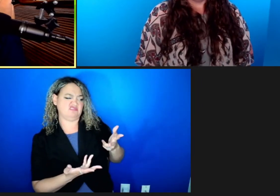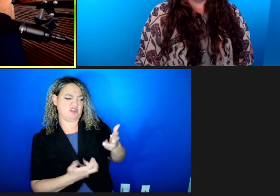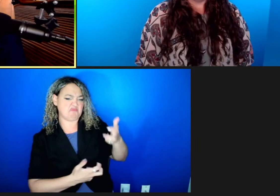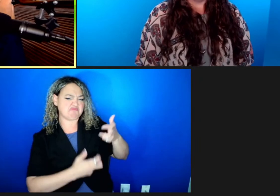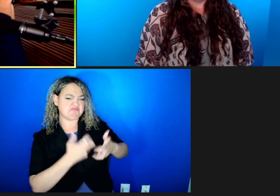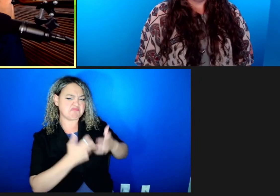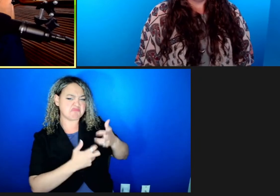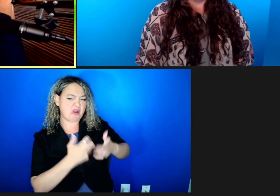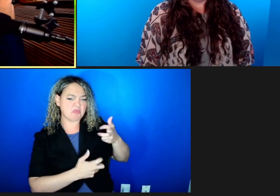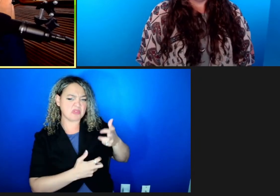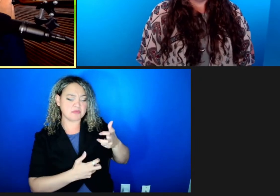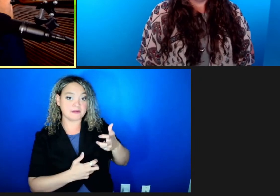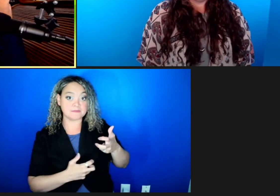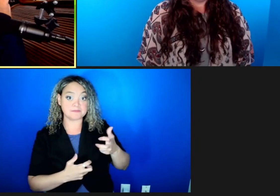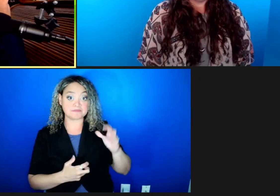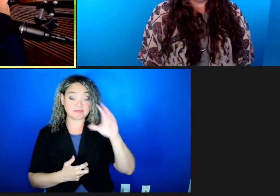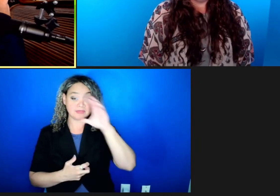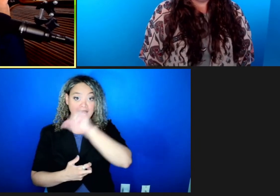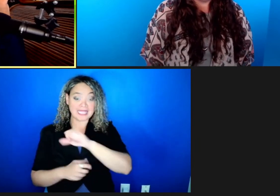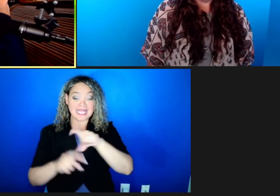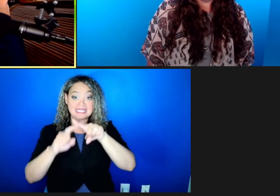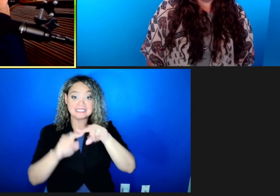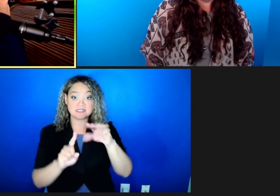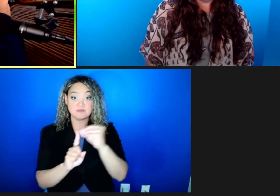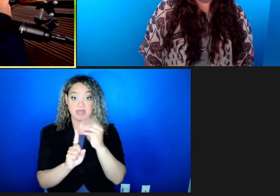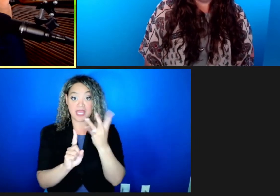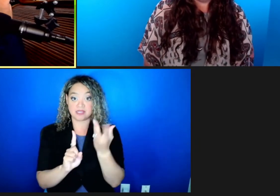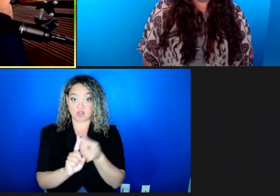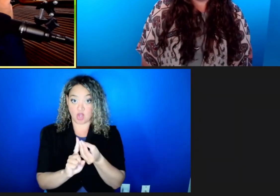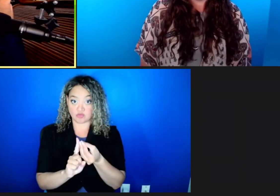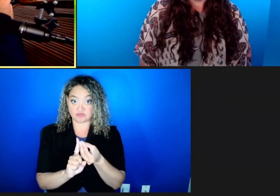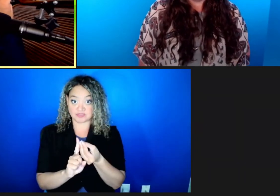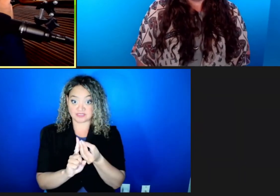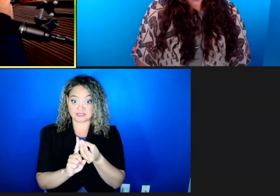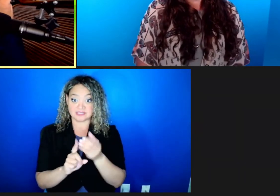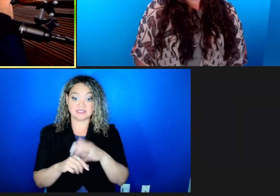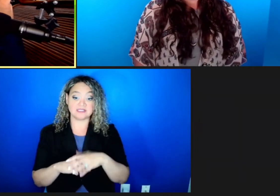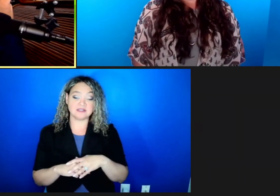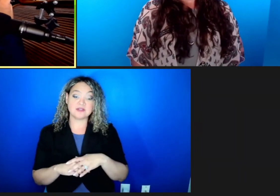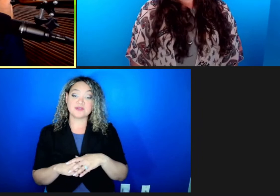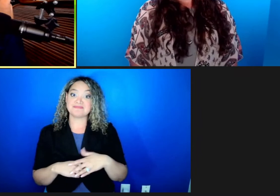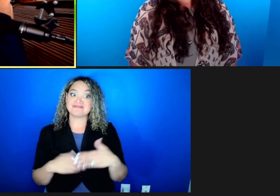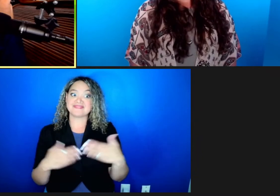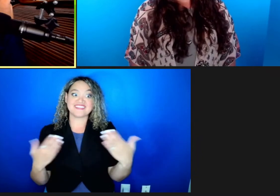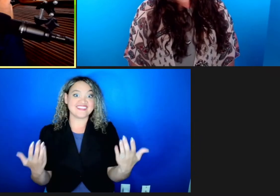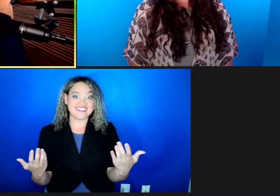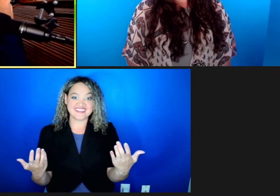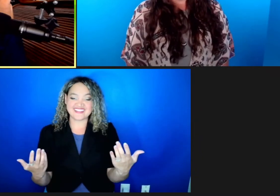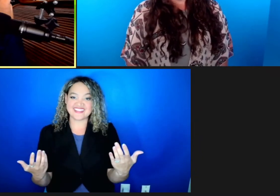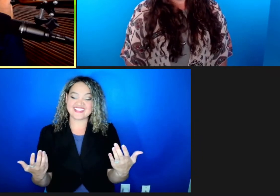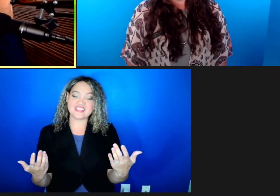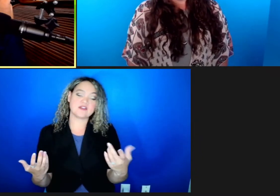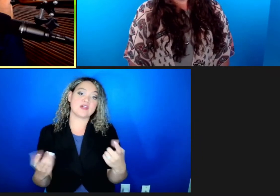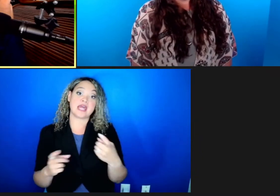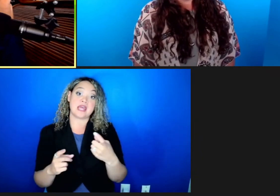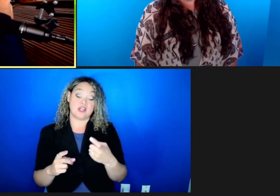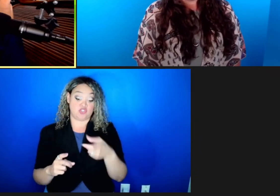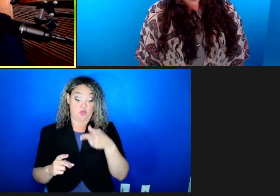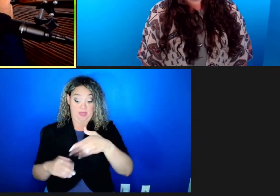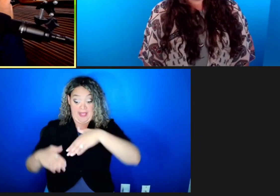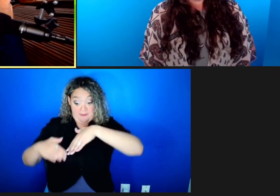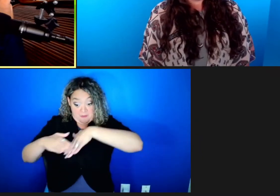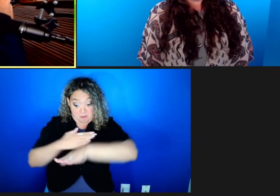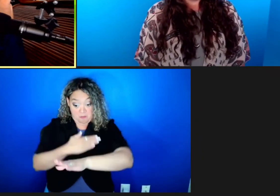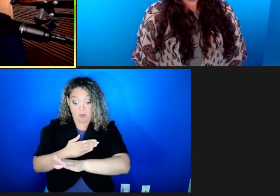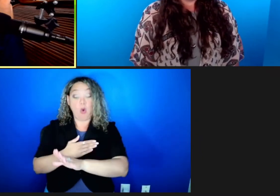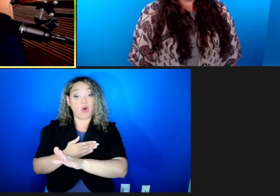were... Depending on the culture, a sign of divine displeasure, right? Absolutely. Yeah. And it was from birth up